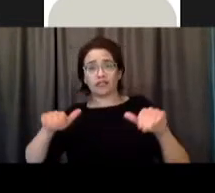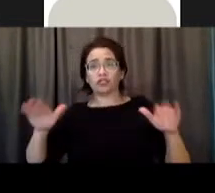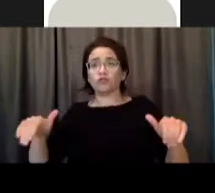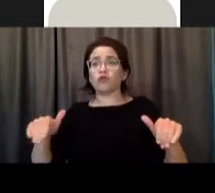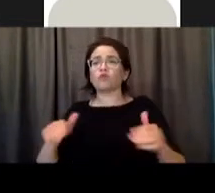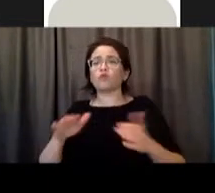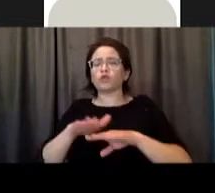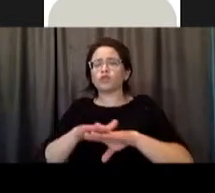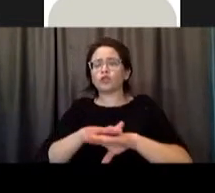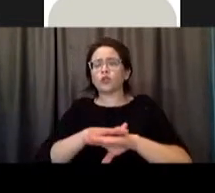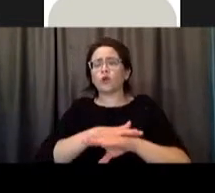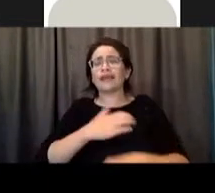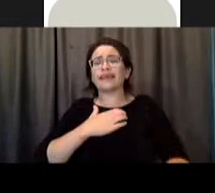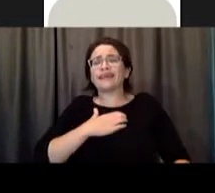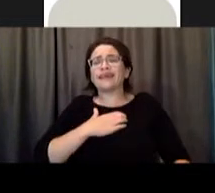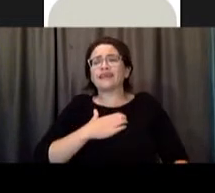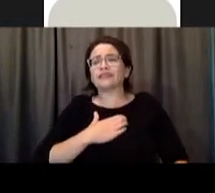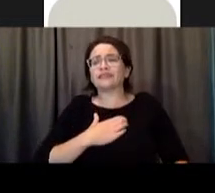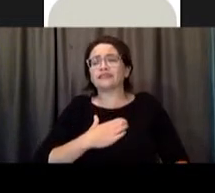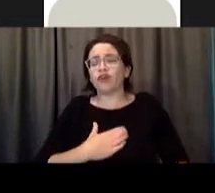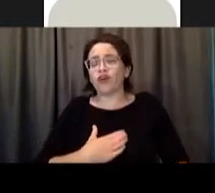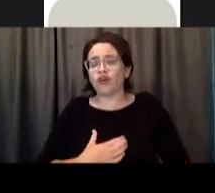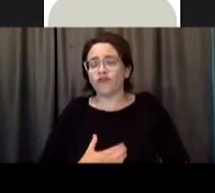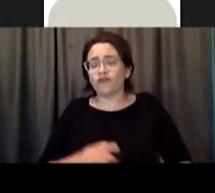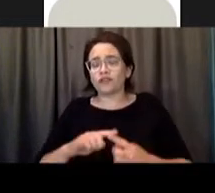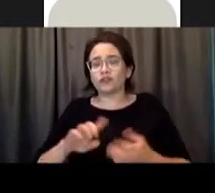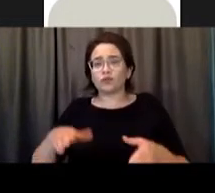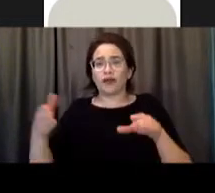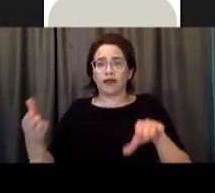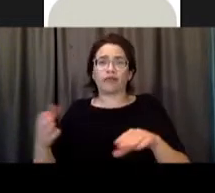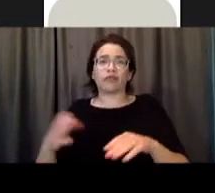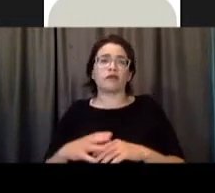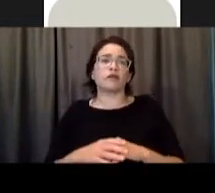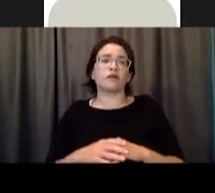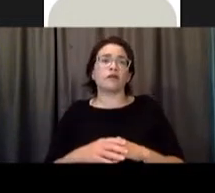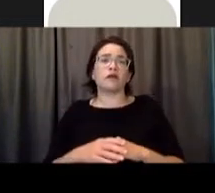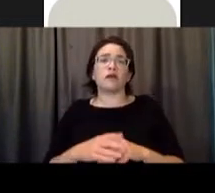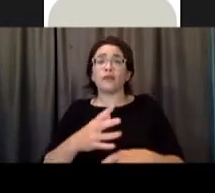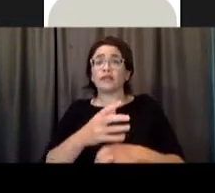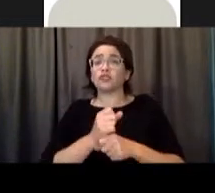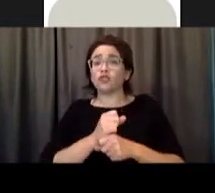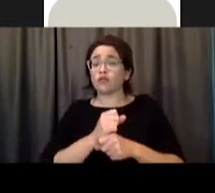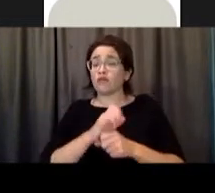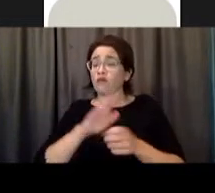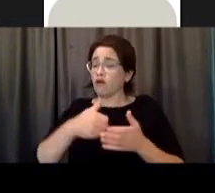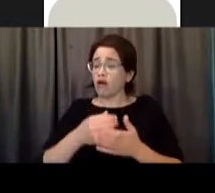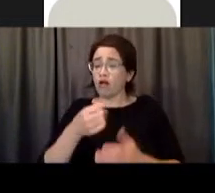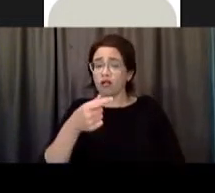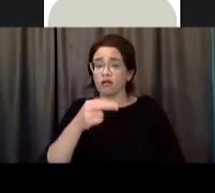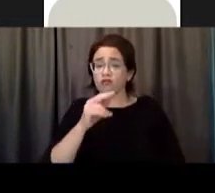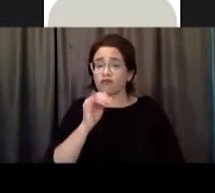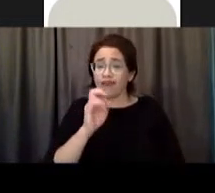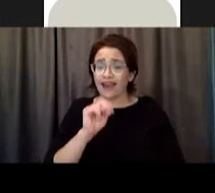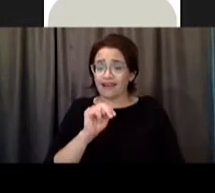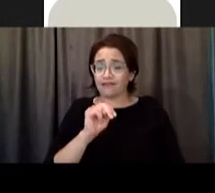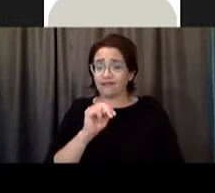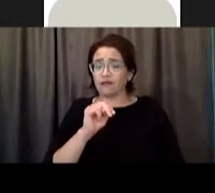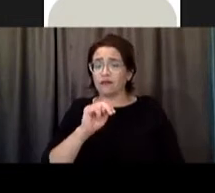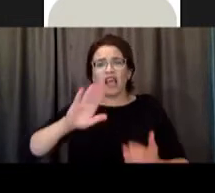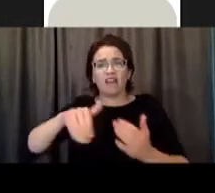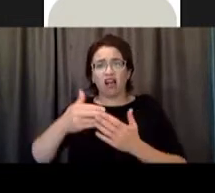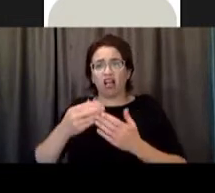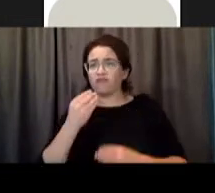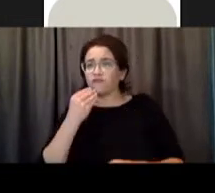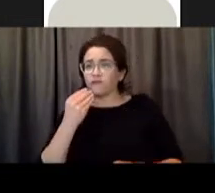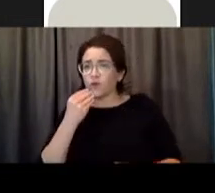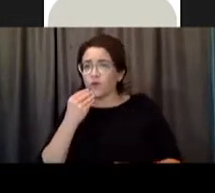When the state confiscates not only grain but any and all foodstuffs, its intentions are murderous. There can be no other